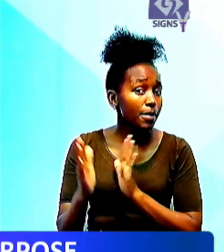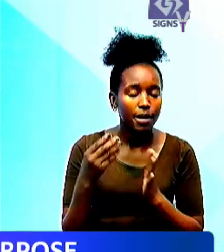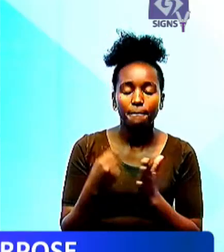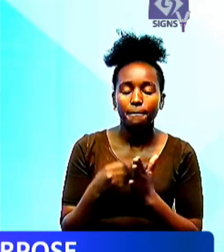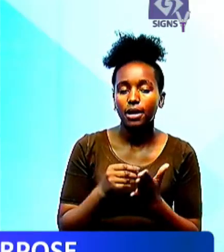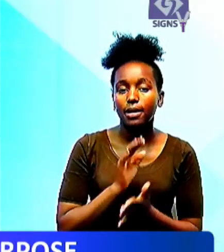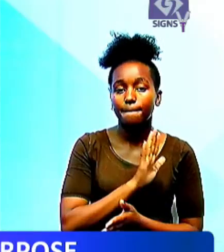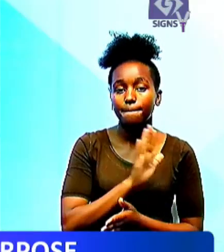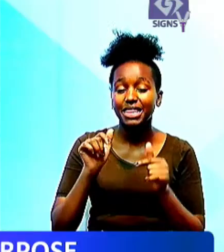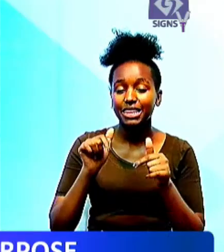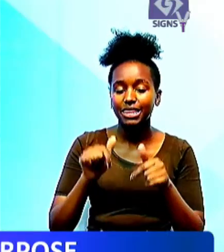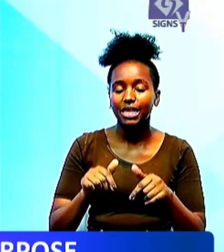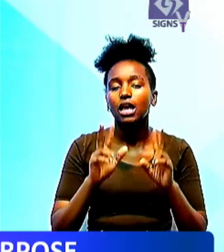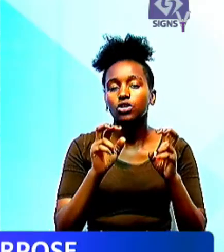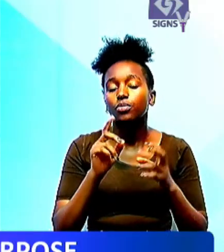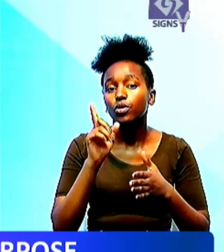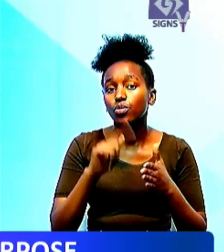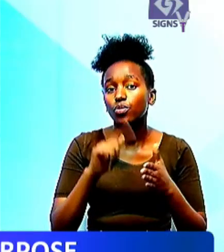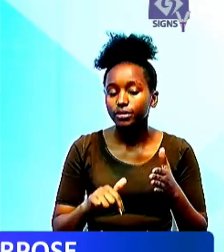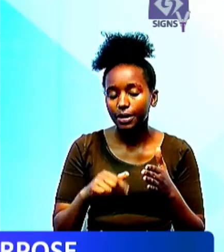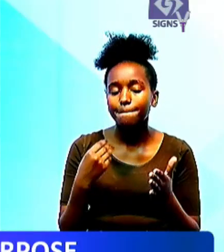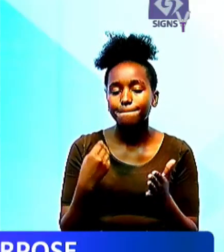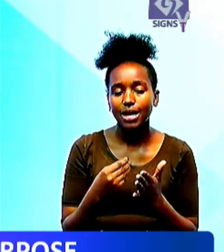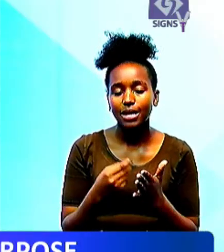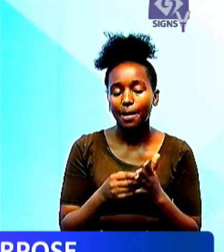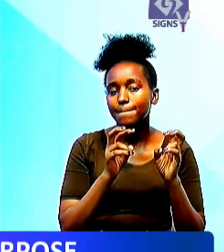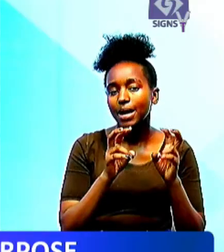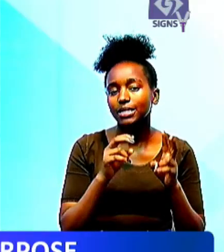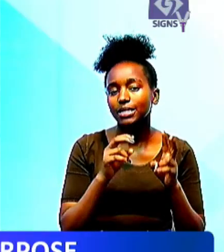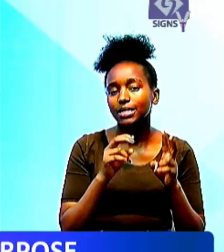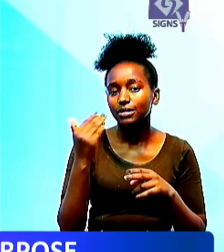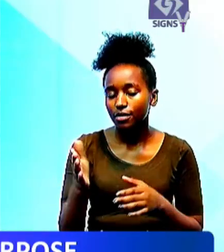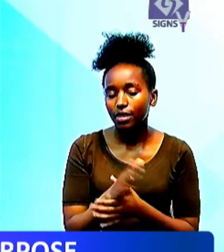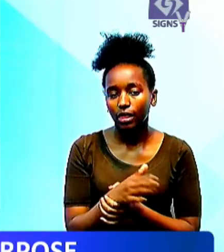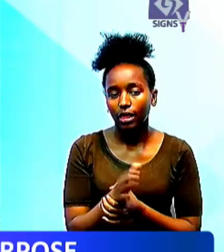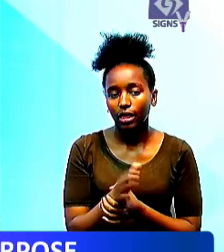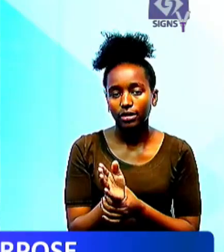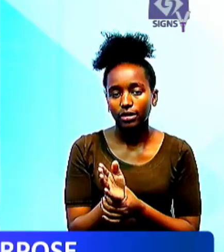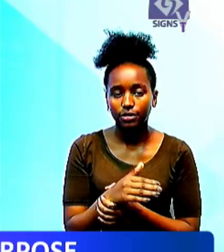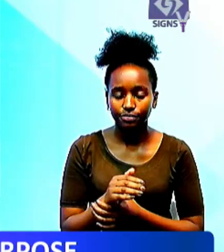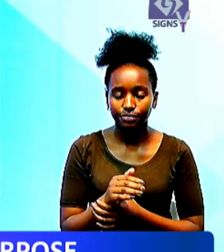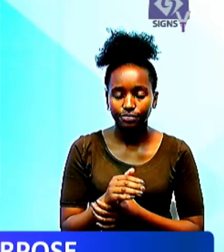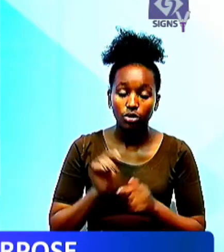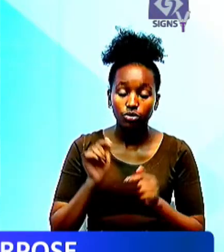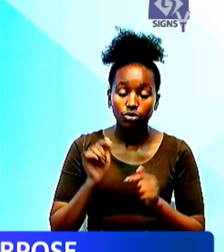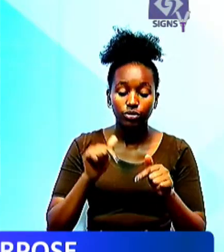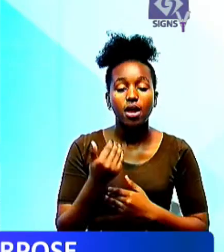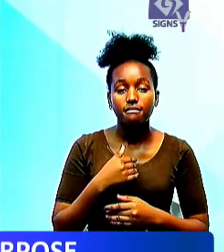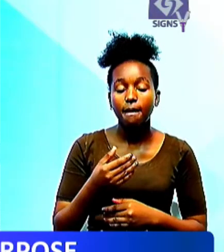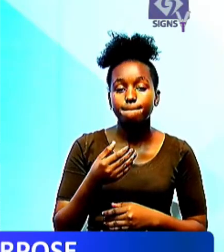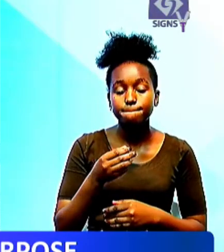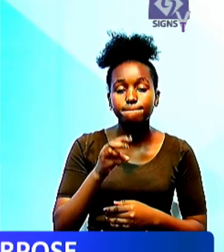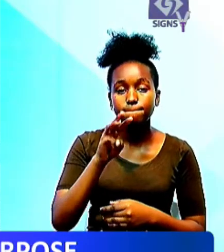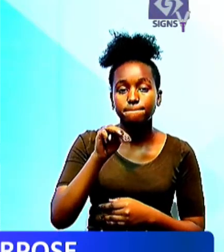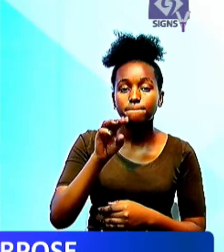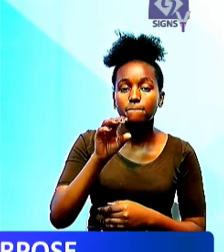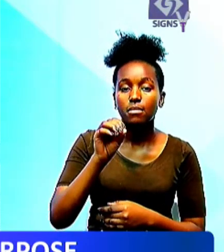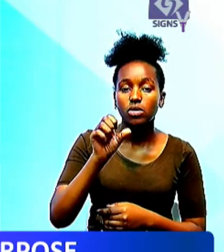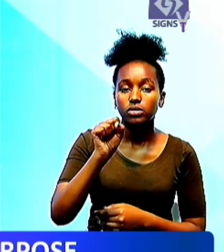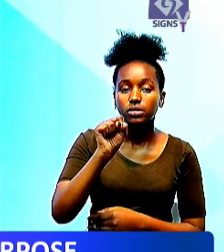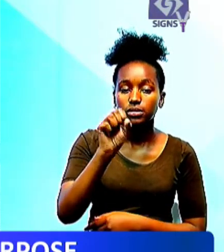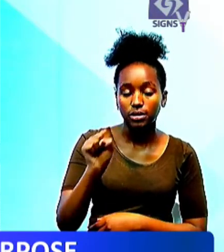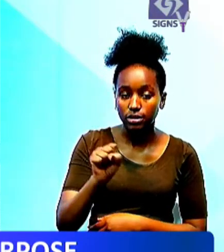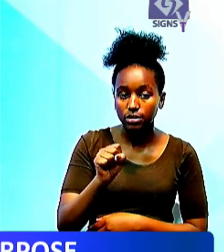the matters. It comes to you every other Thursday, and this morning we have Moses Njuguna from Nabo Capital, and we are talking